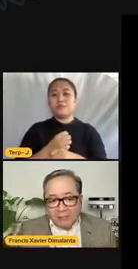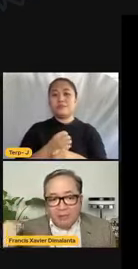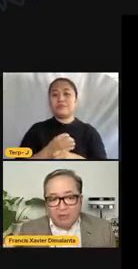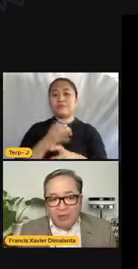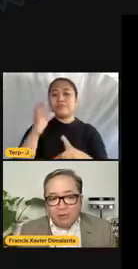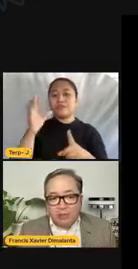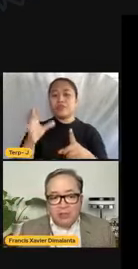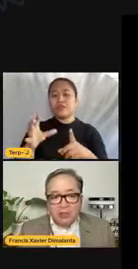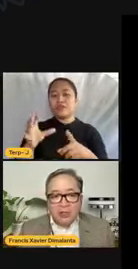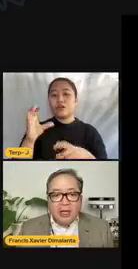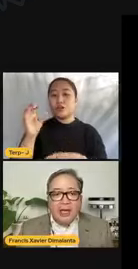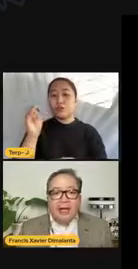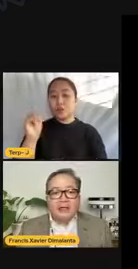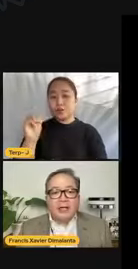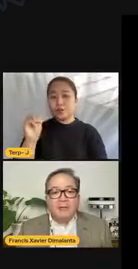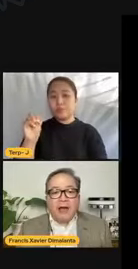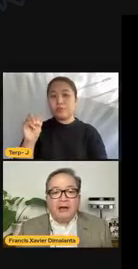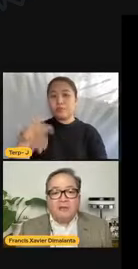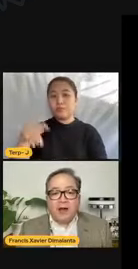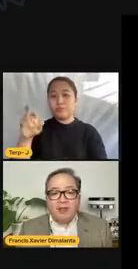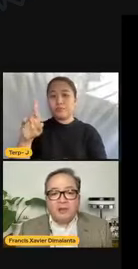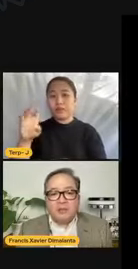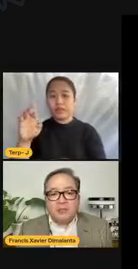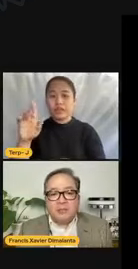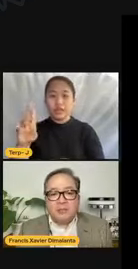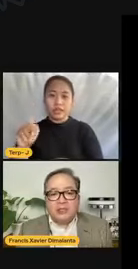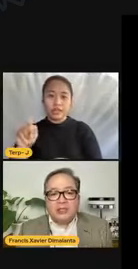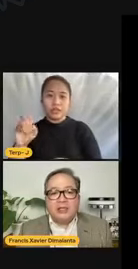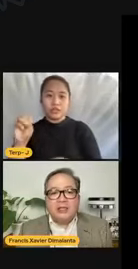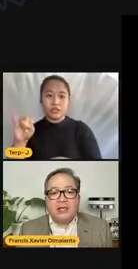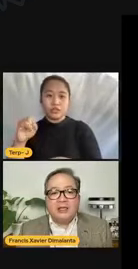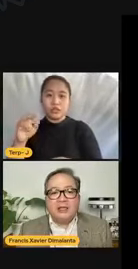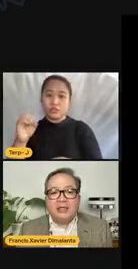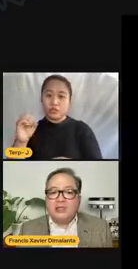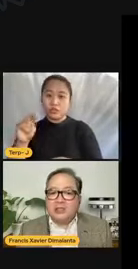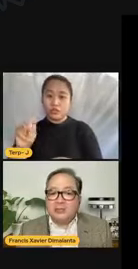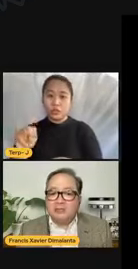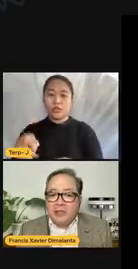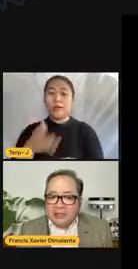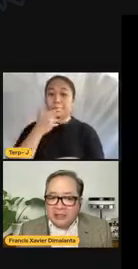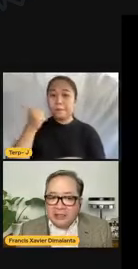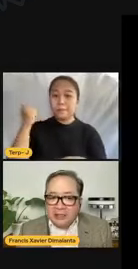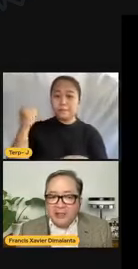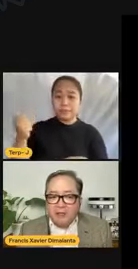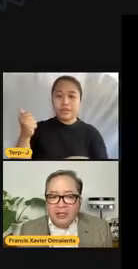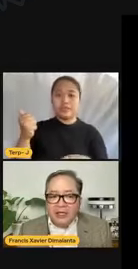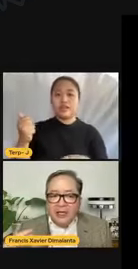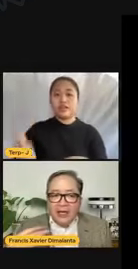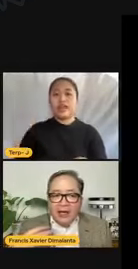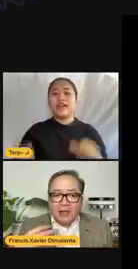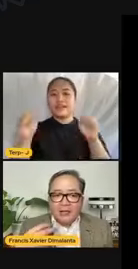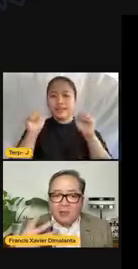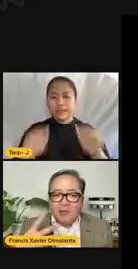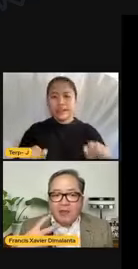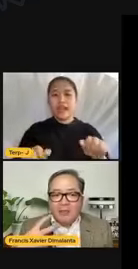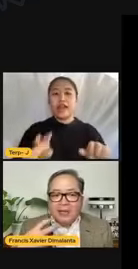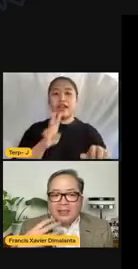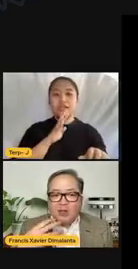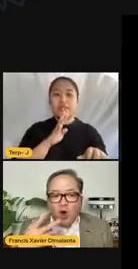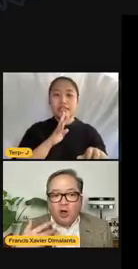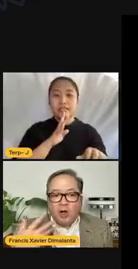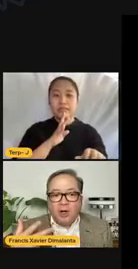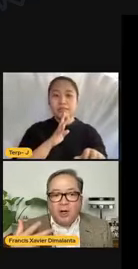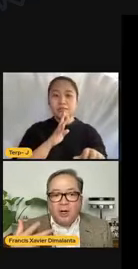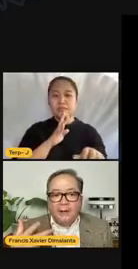the receptive language, and they have variable speech intelligibility, meaning some of them